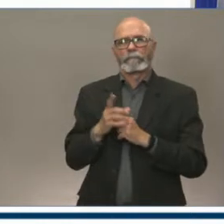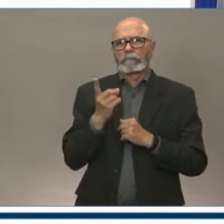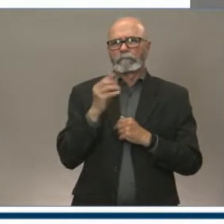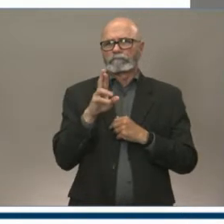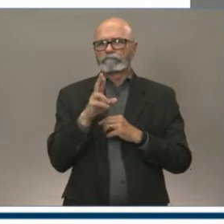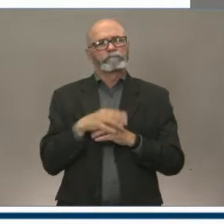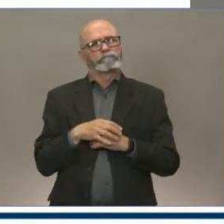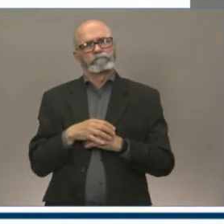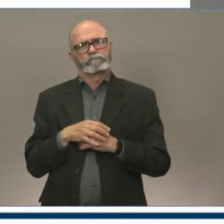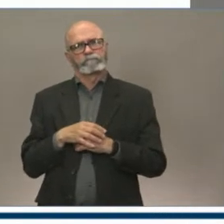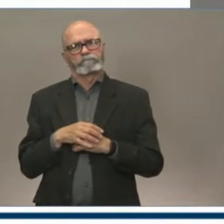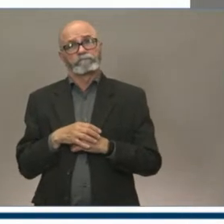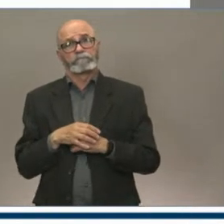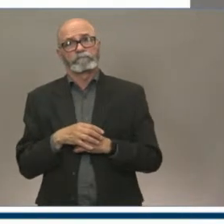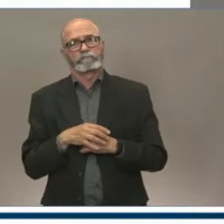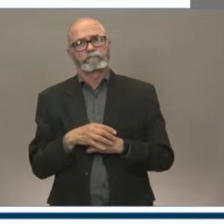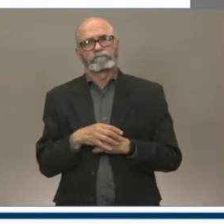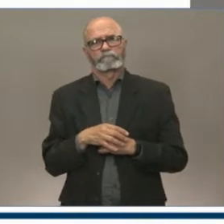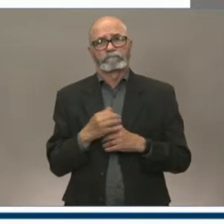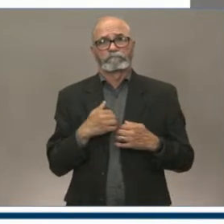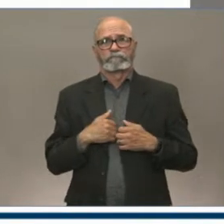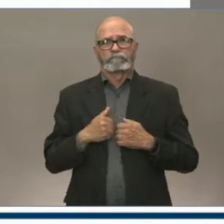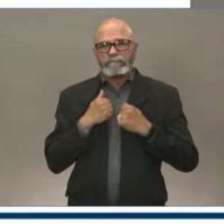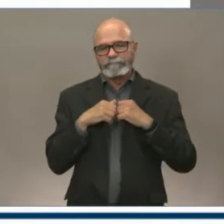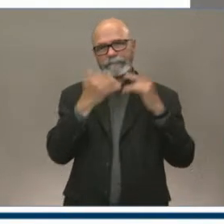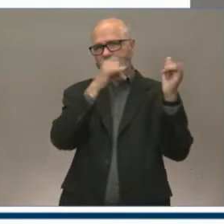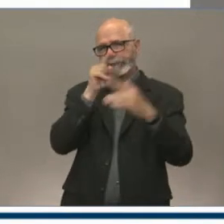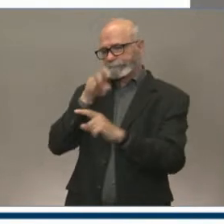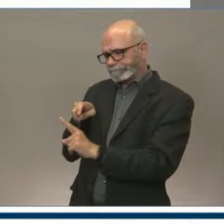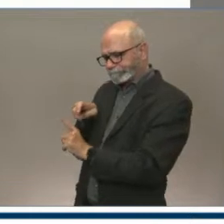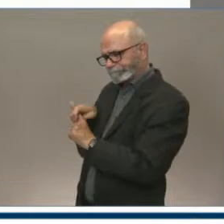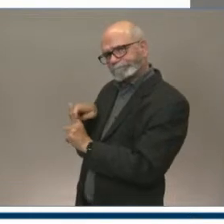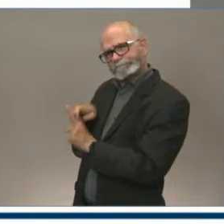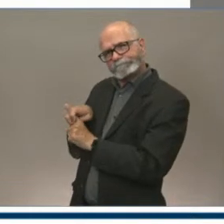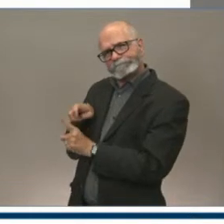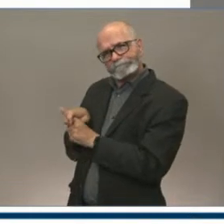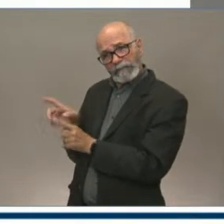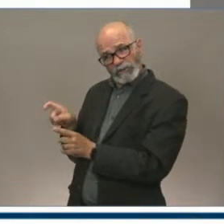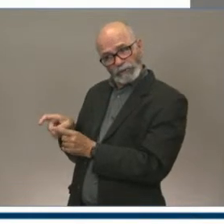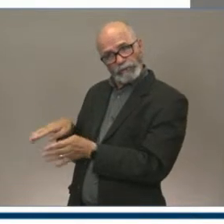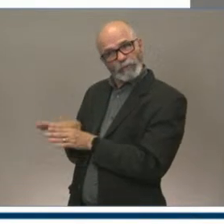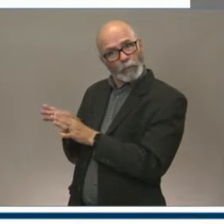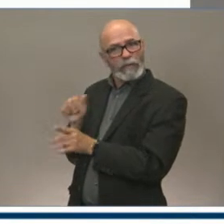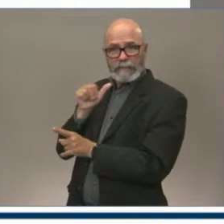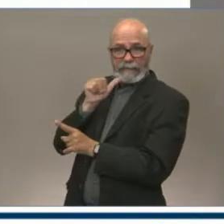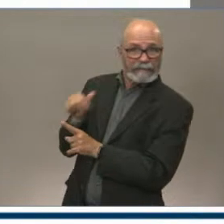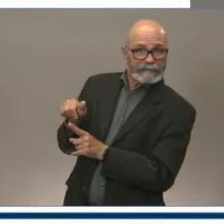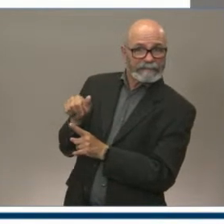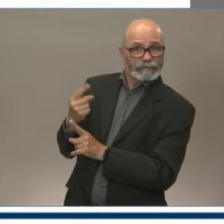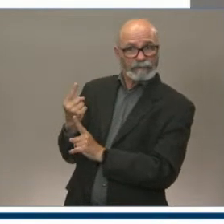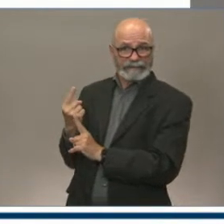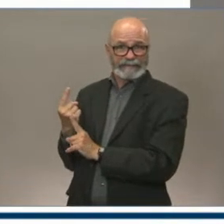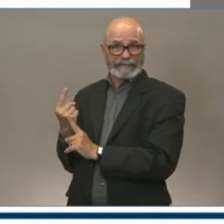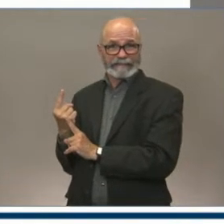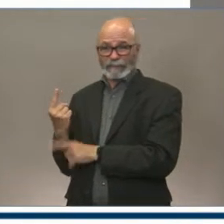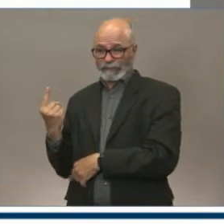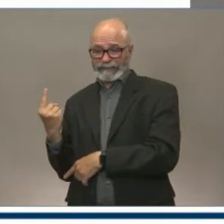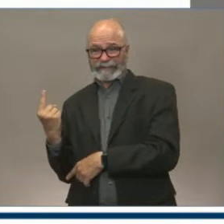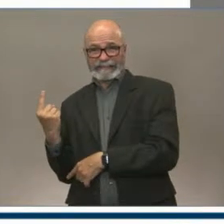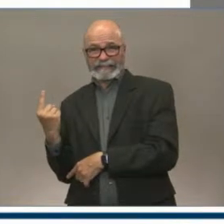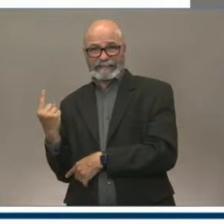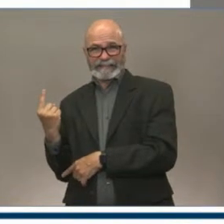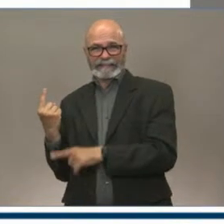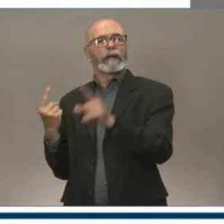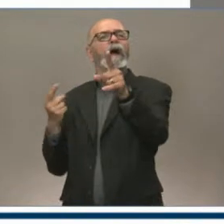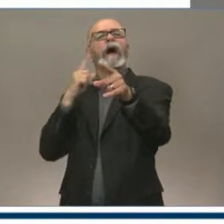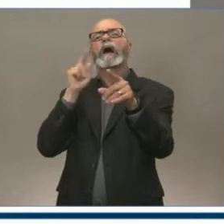they're looking at whether they need to close that one daycare. When we have a case in a daycare, like we do in a school, there's a